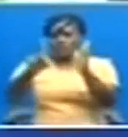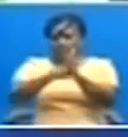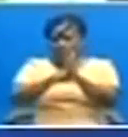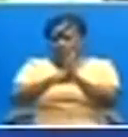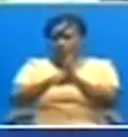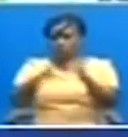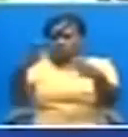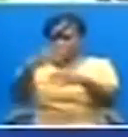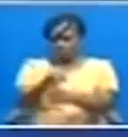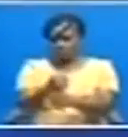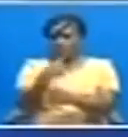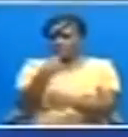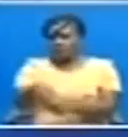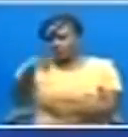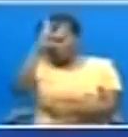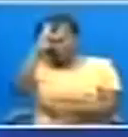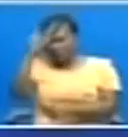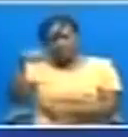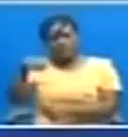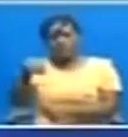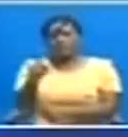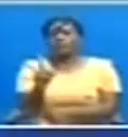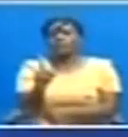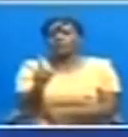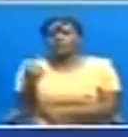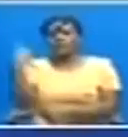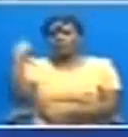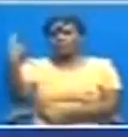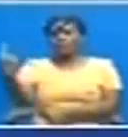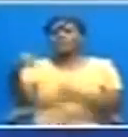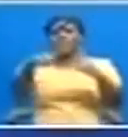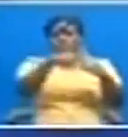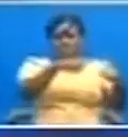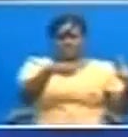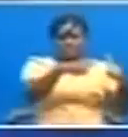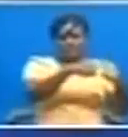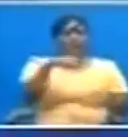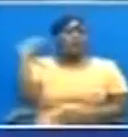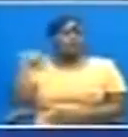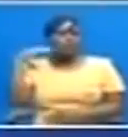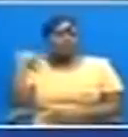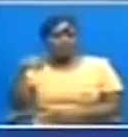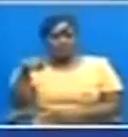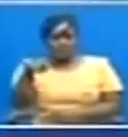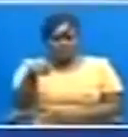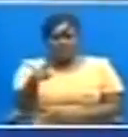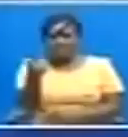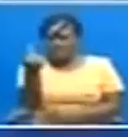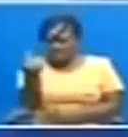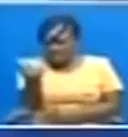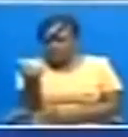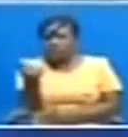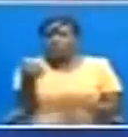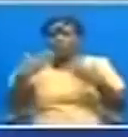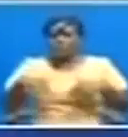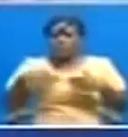IMLU, described the police in Kenya as, quote-unquote, the number one killer, and that criminals had killed fewer people than police